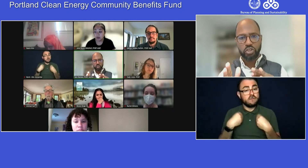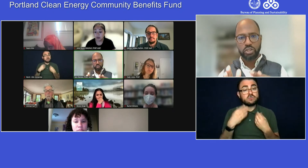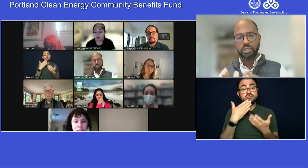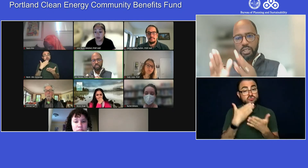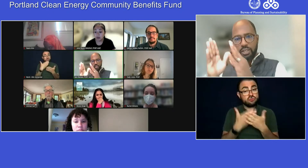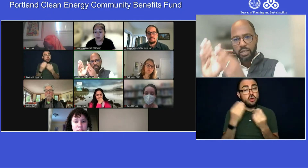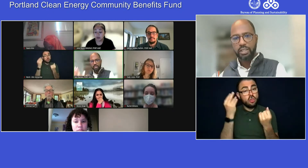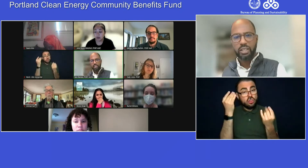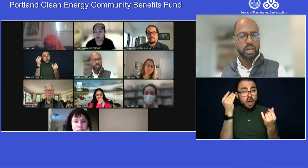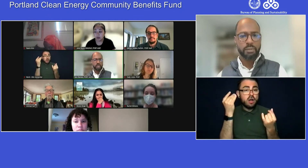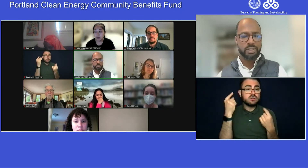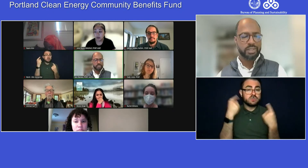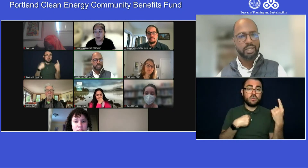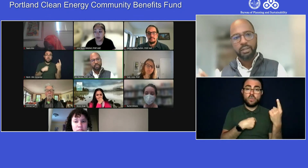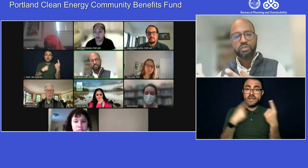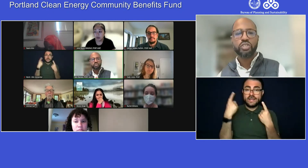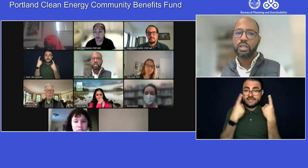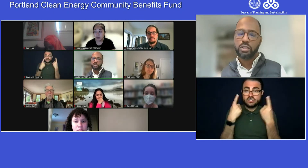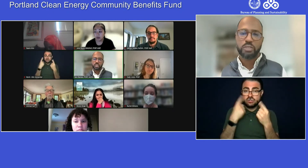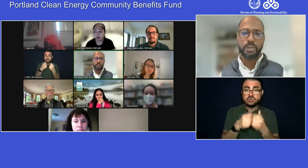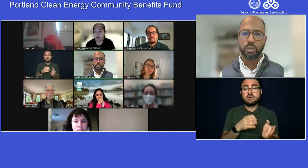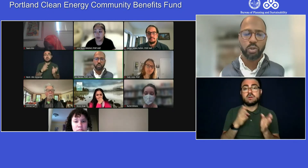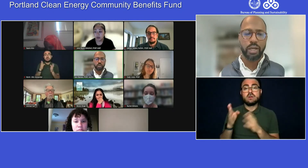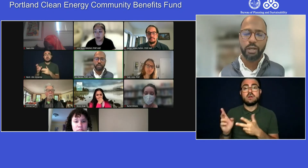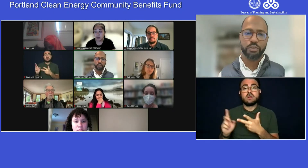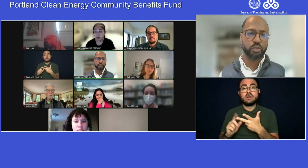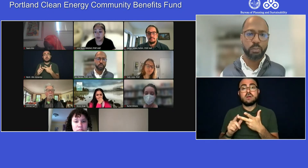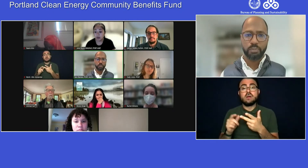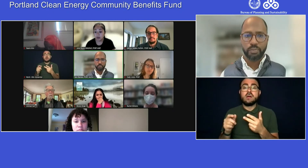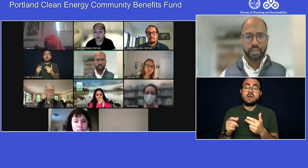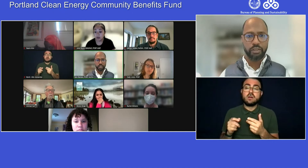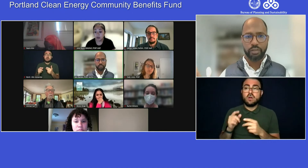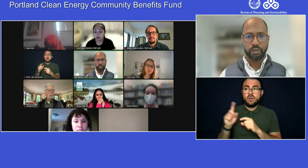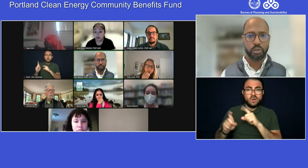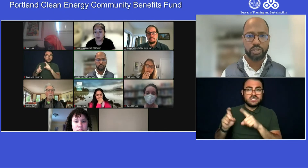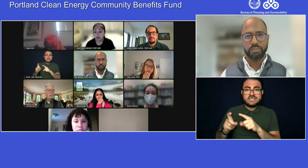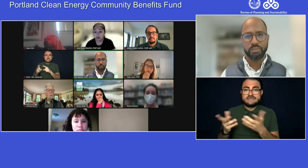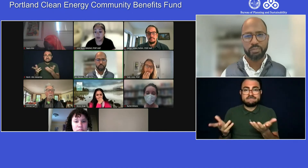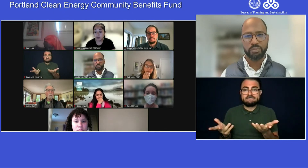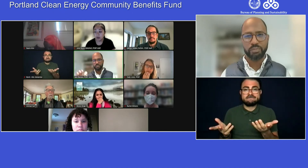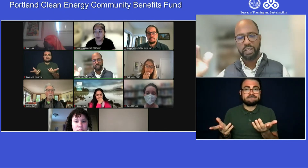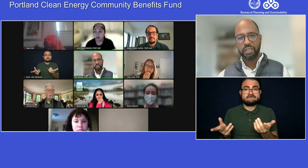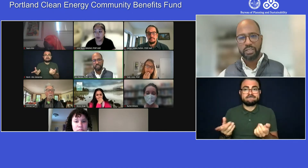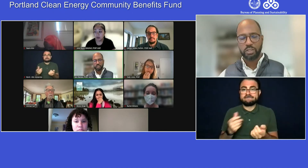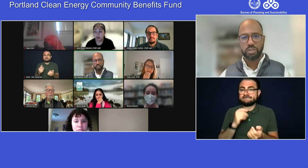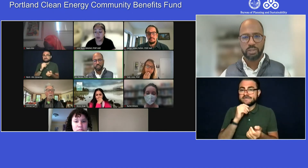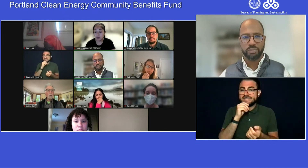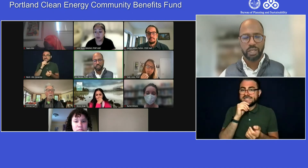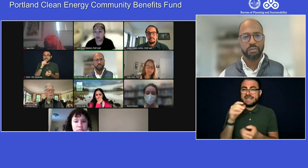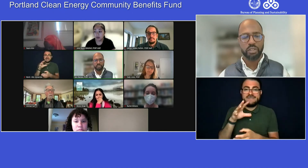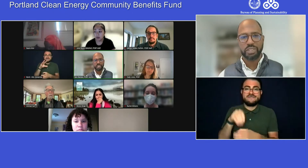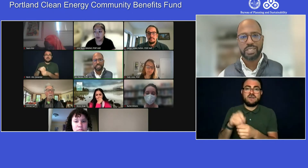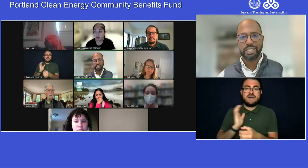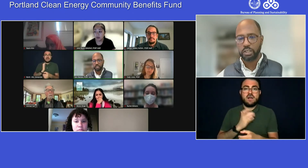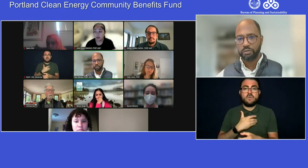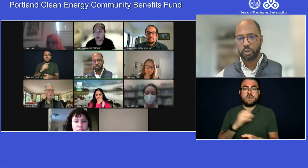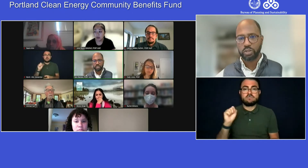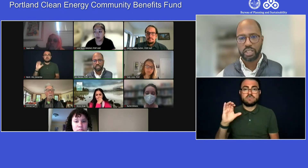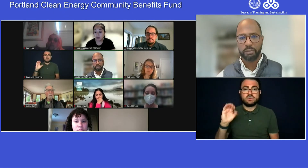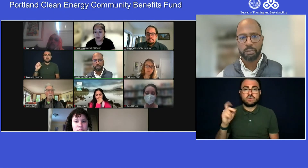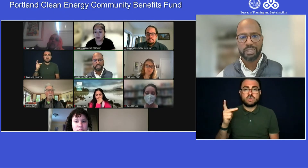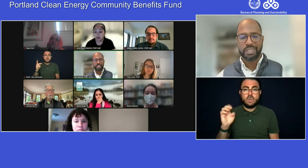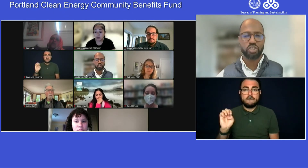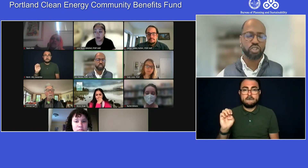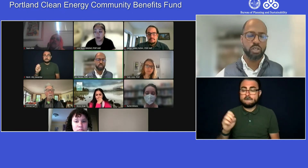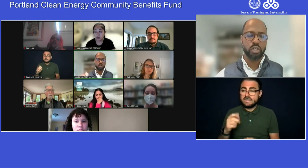as part of the revisions, and then comments that, generally speaking, were out of scope, that were something that either fell into a level of detail